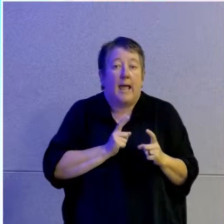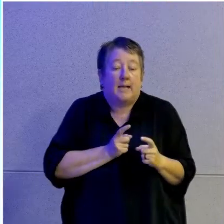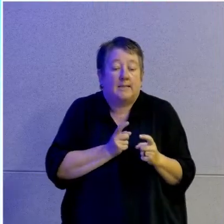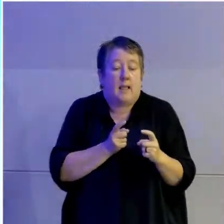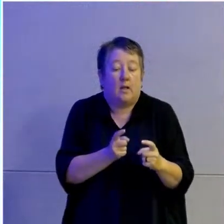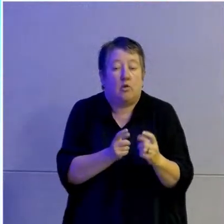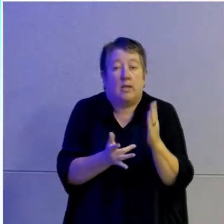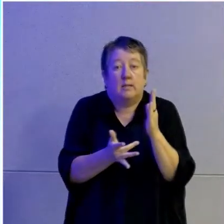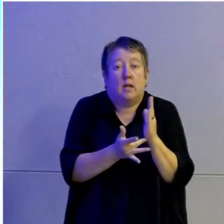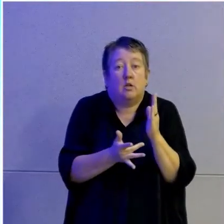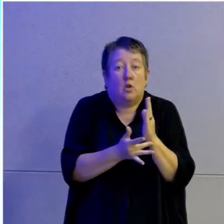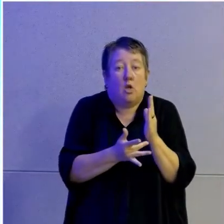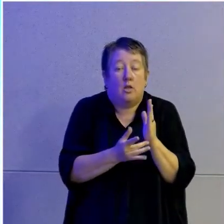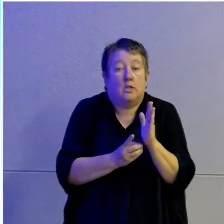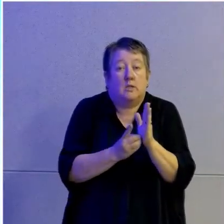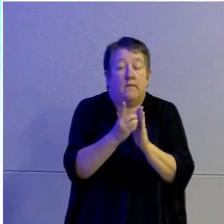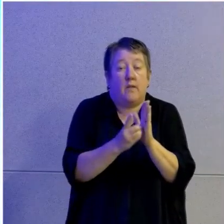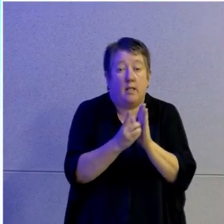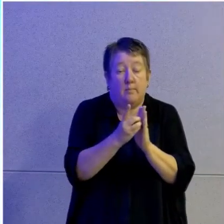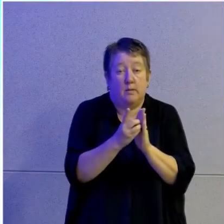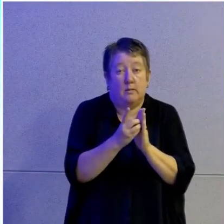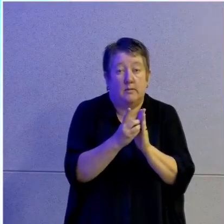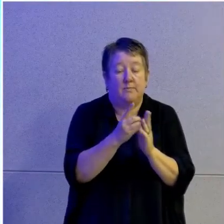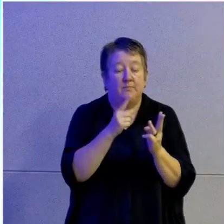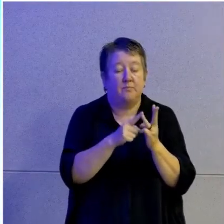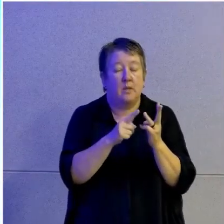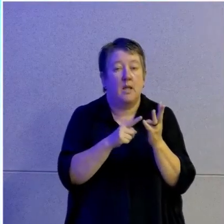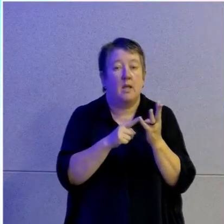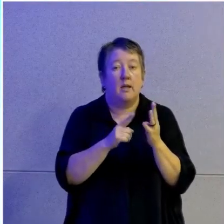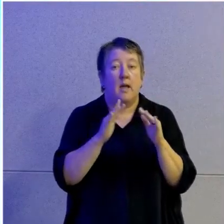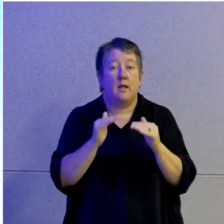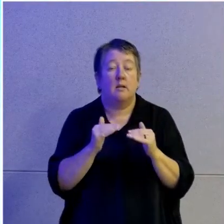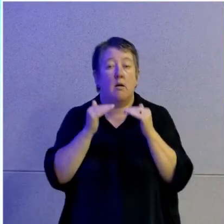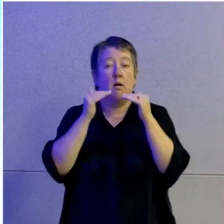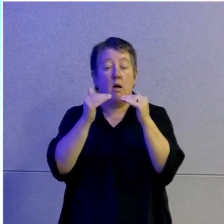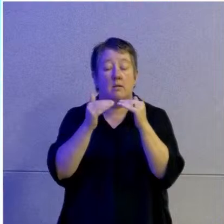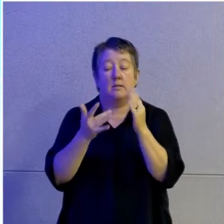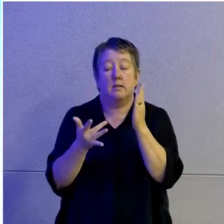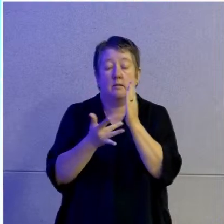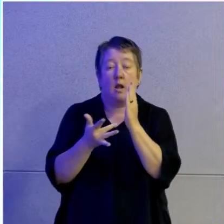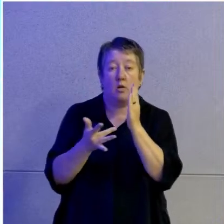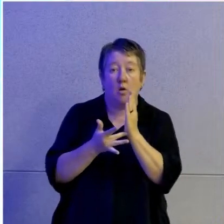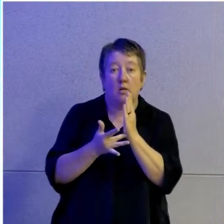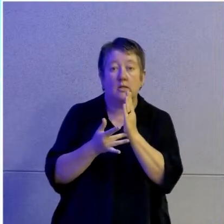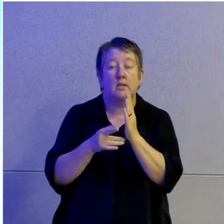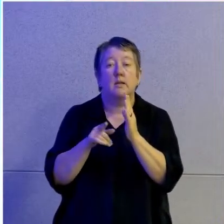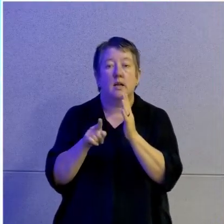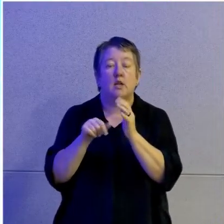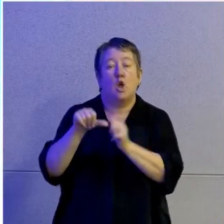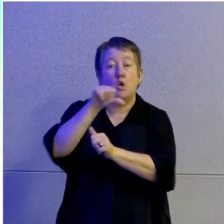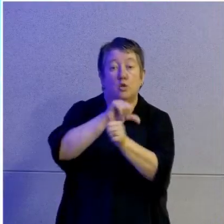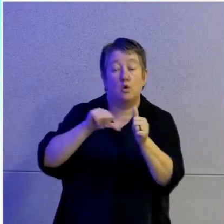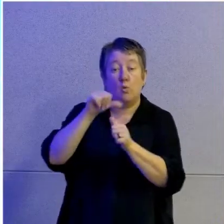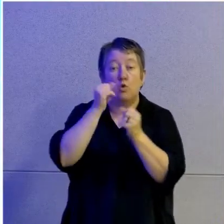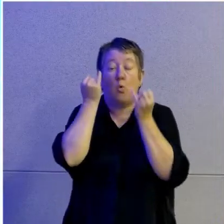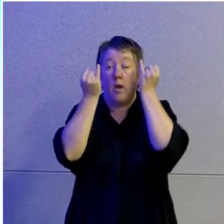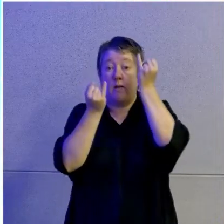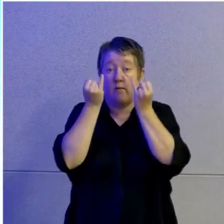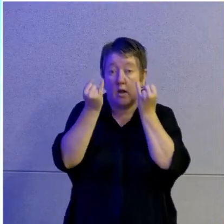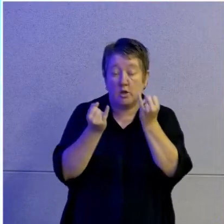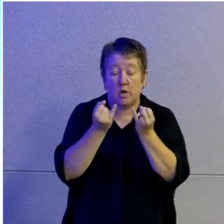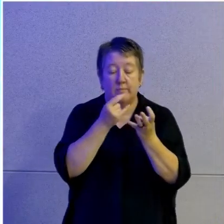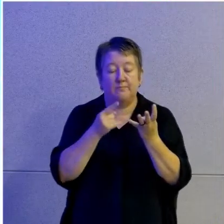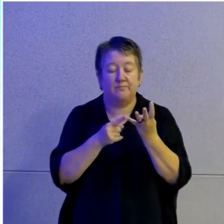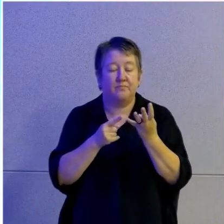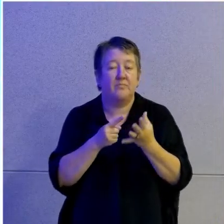technology development, enhancing both technological and social innovation, and